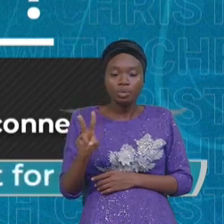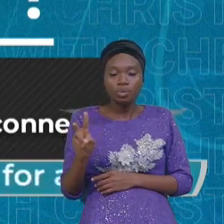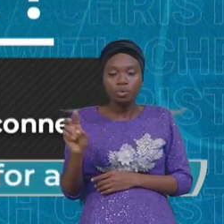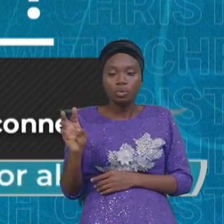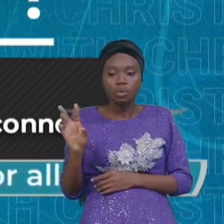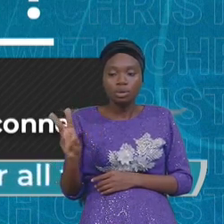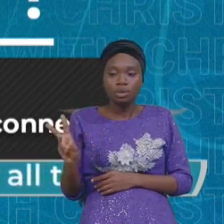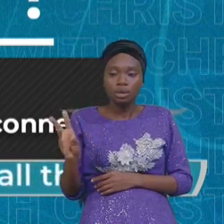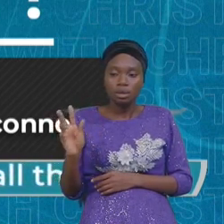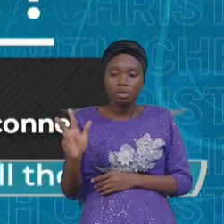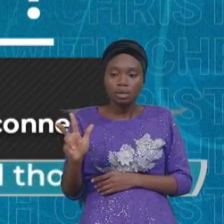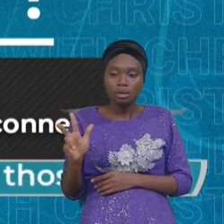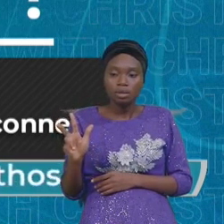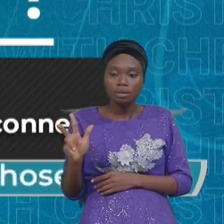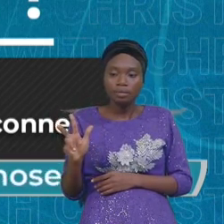+234 915 444 9263.